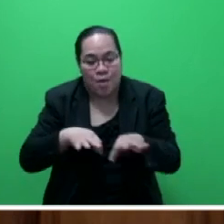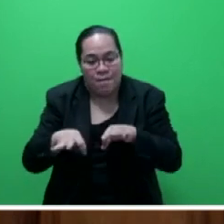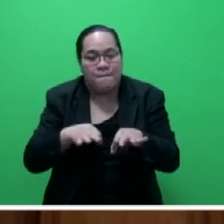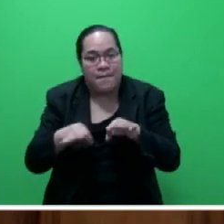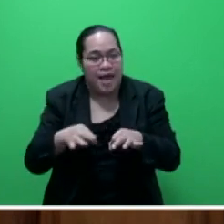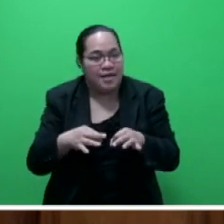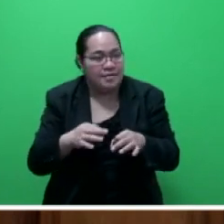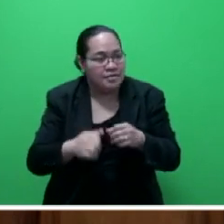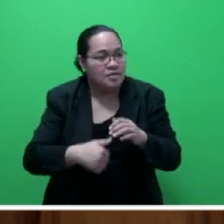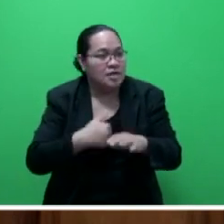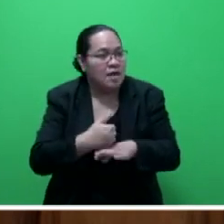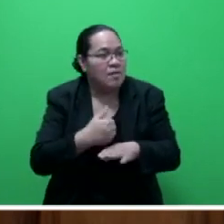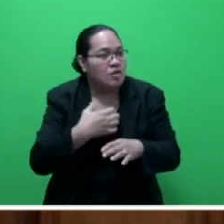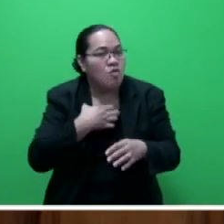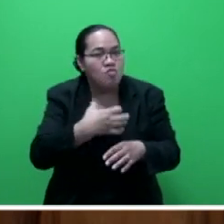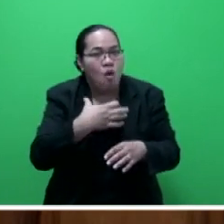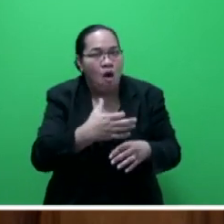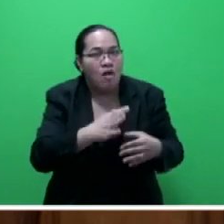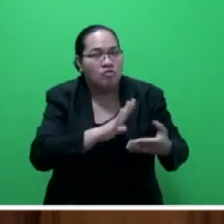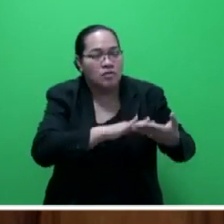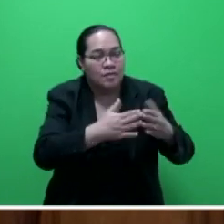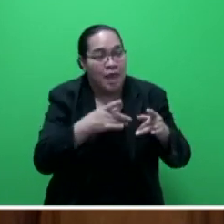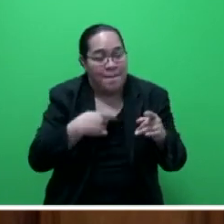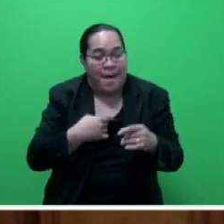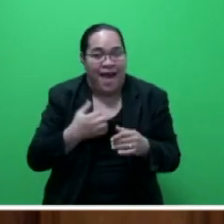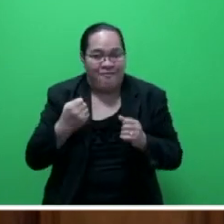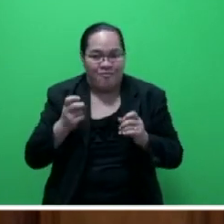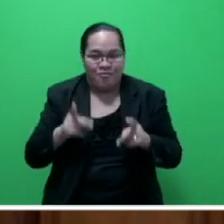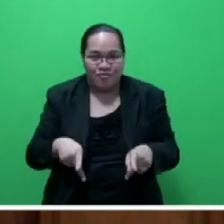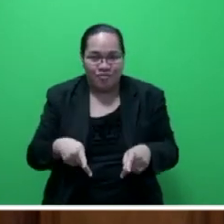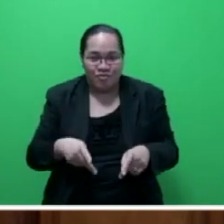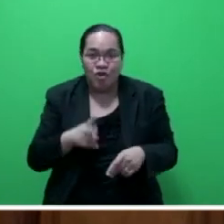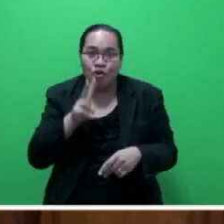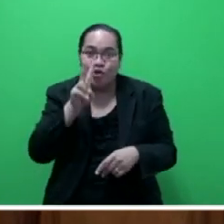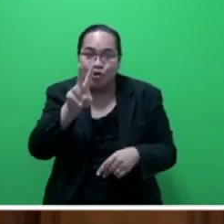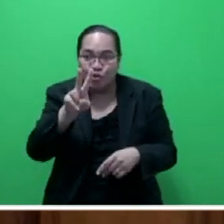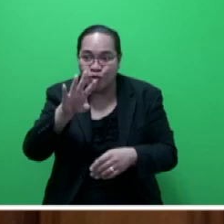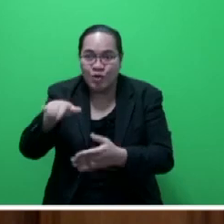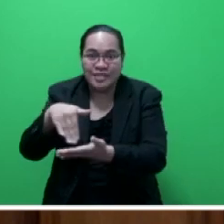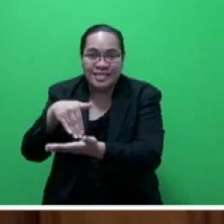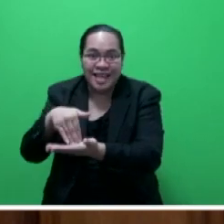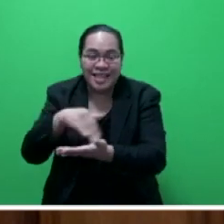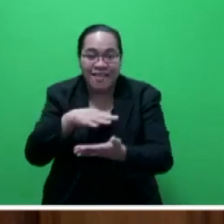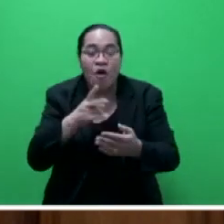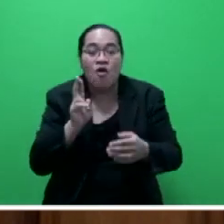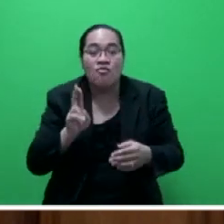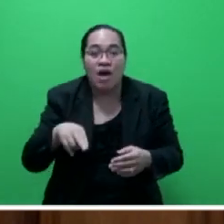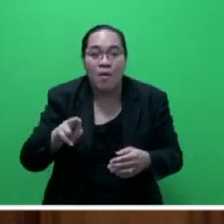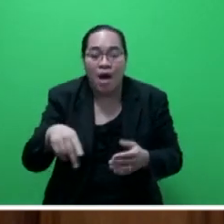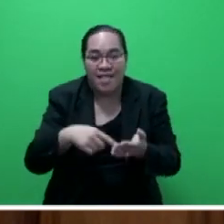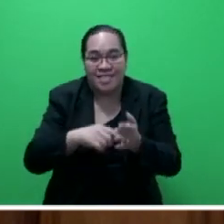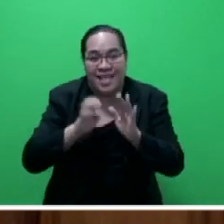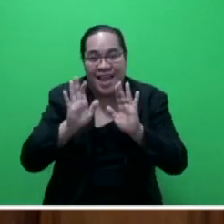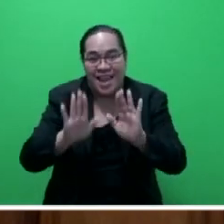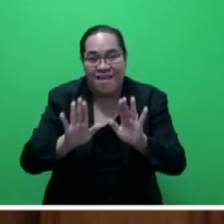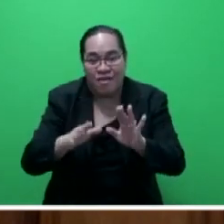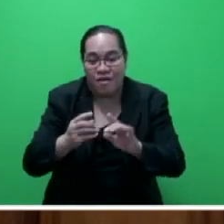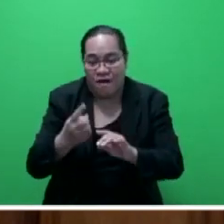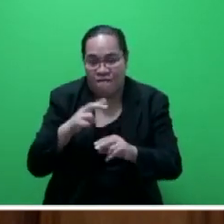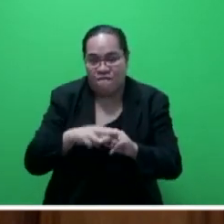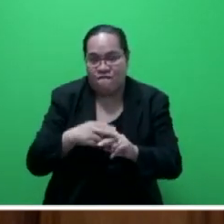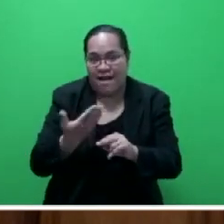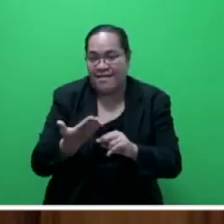I had the privilege of opening 2 nursery distribution centers, Forever and Tailebu, this past